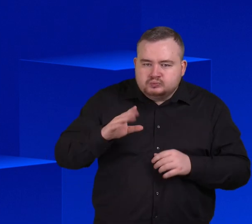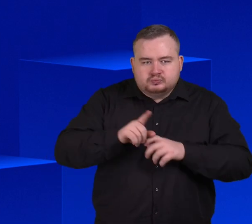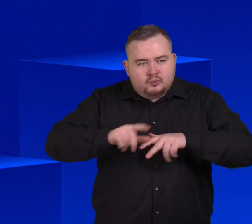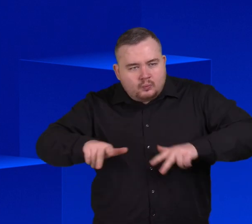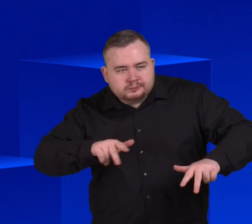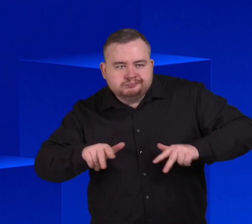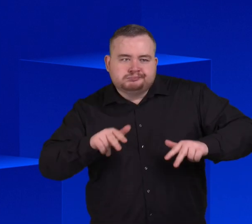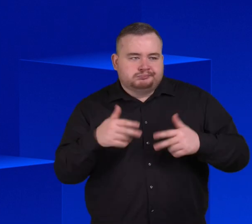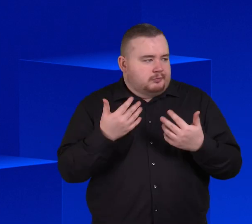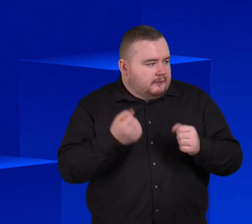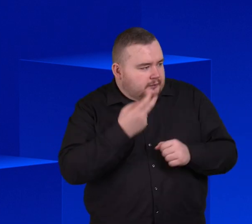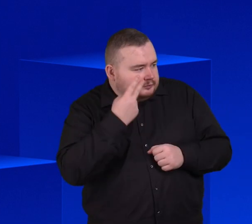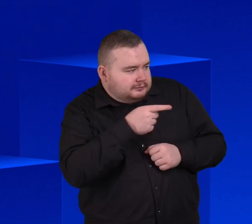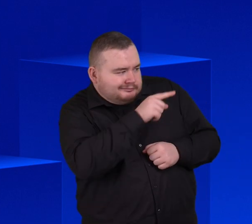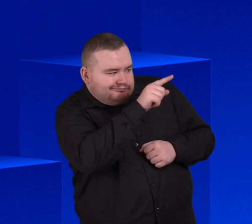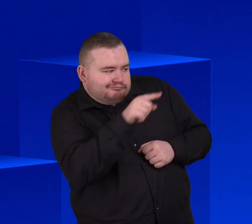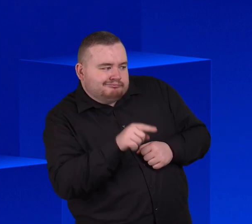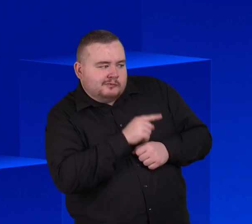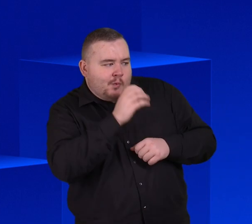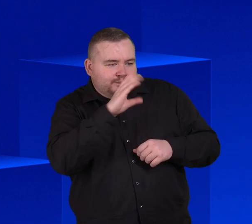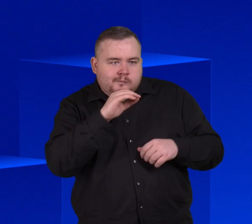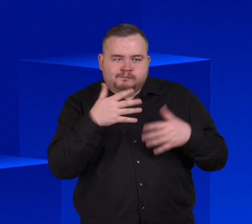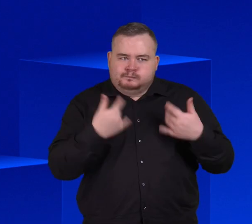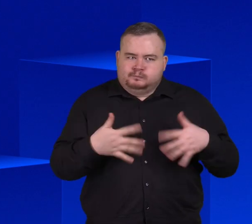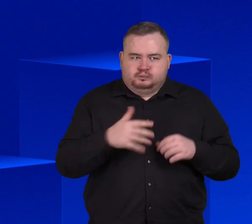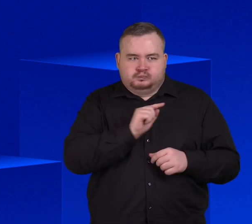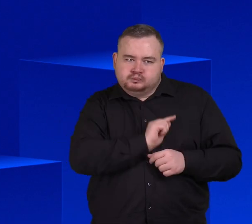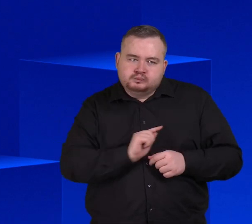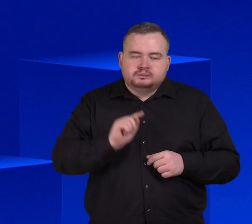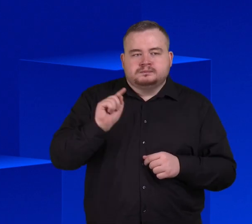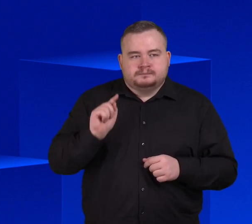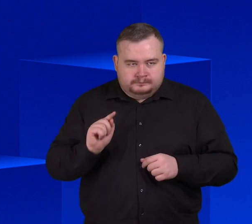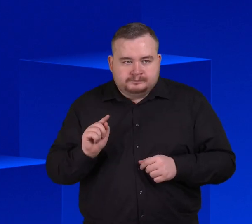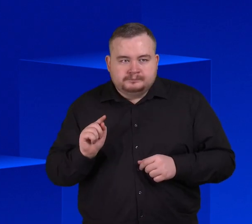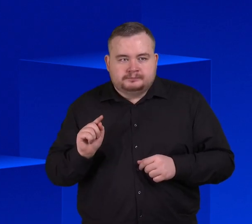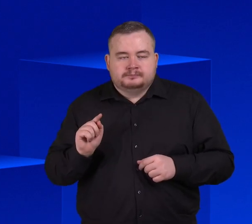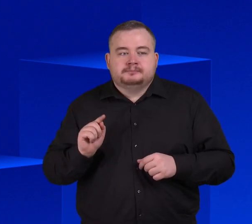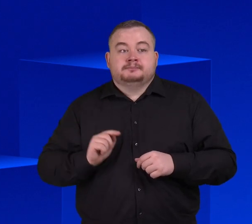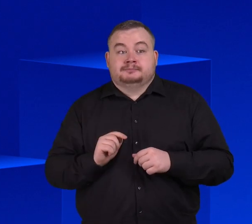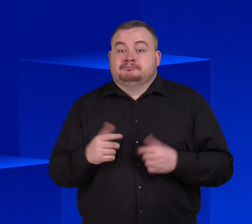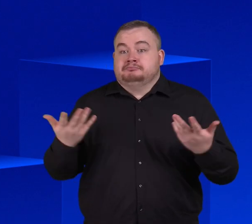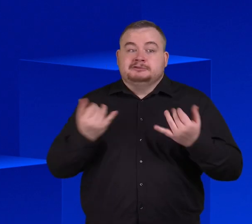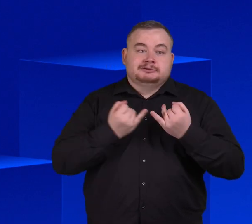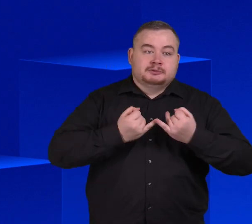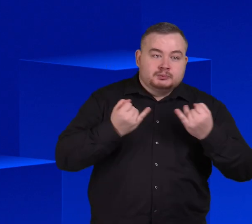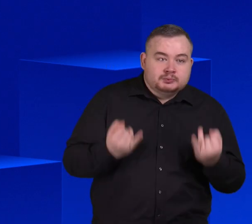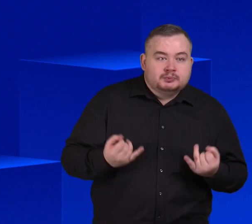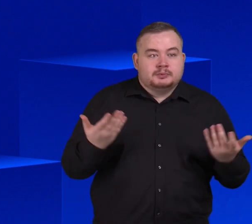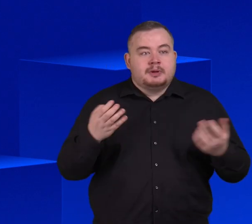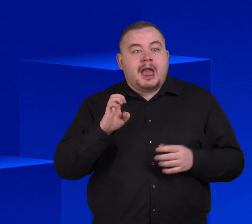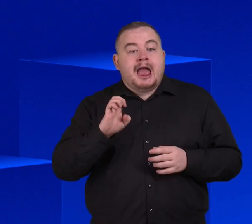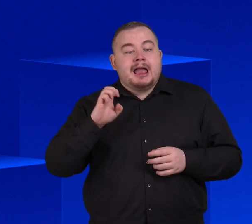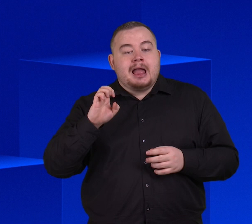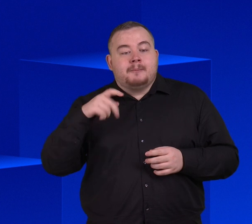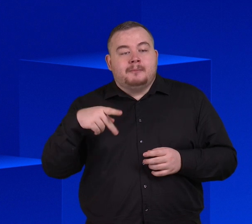often mistaken for Epson, but we don't do the printers.